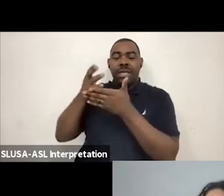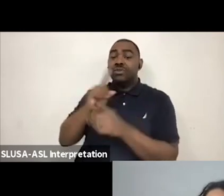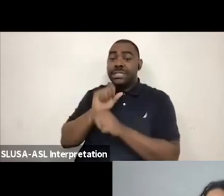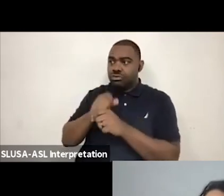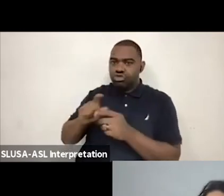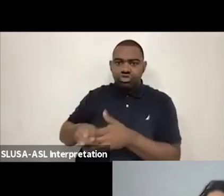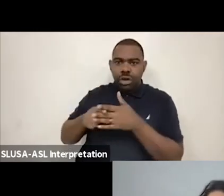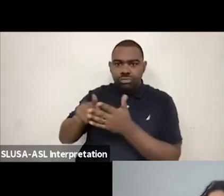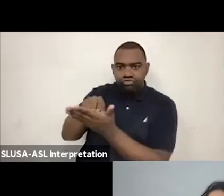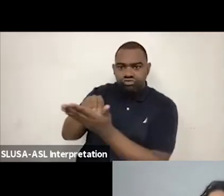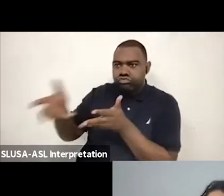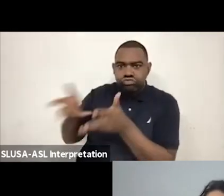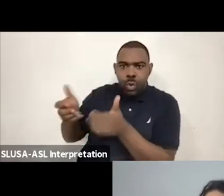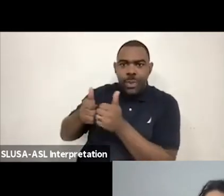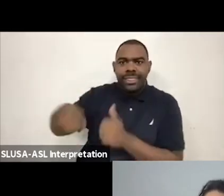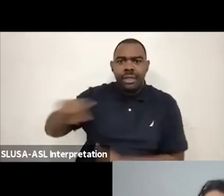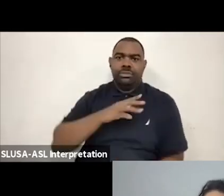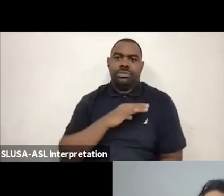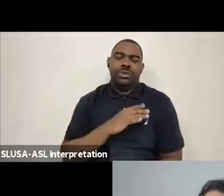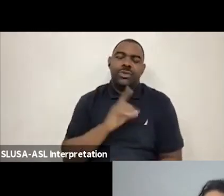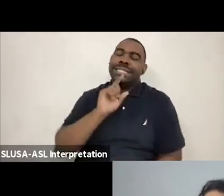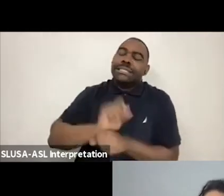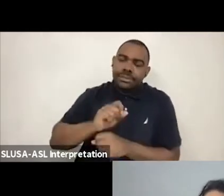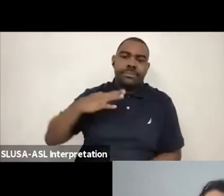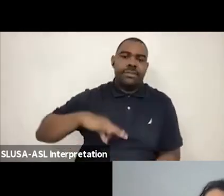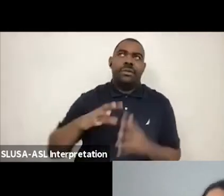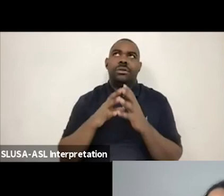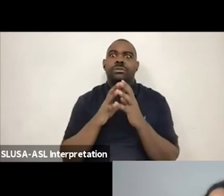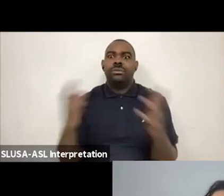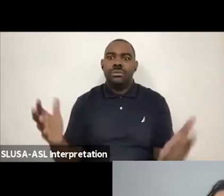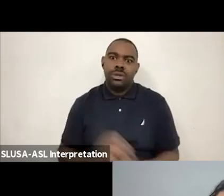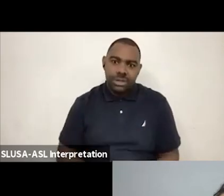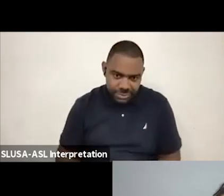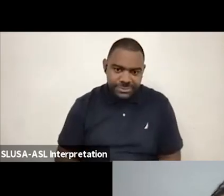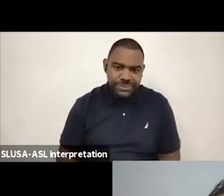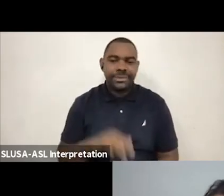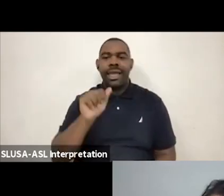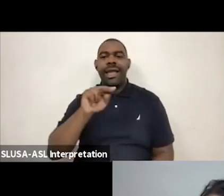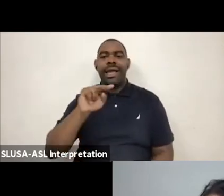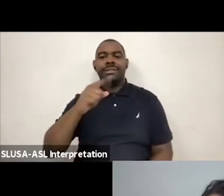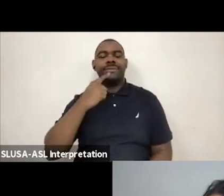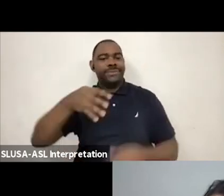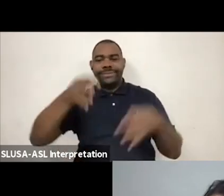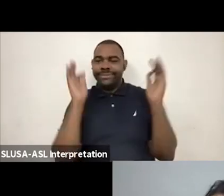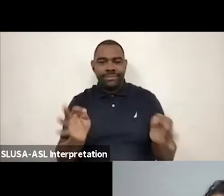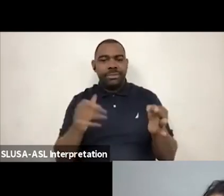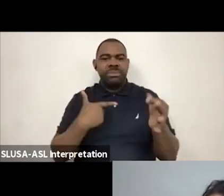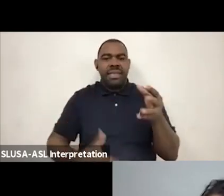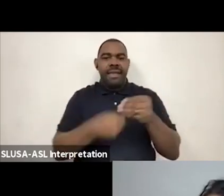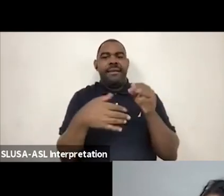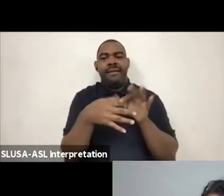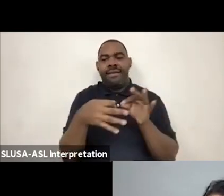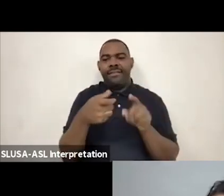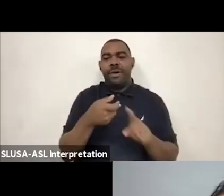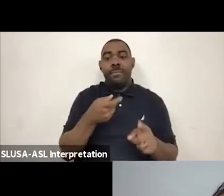really engage with them as well as we've continued doing this work. So it's been very beneficial. Yes, definitely added to that